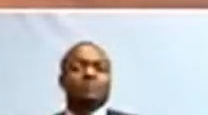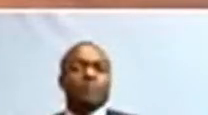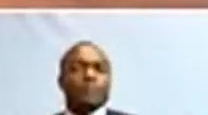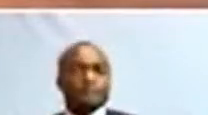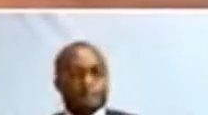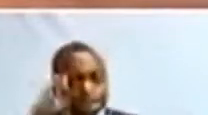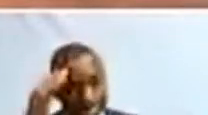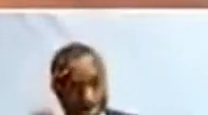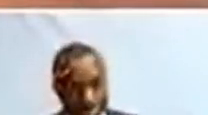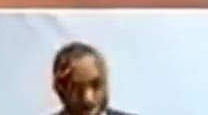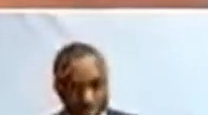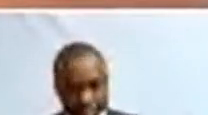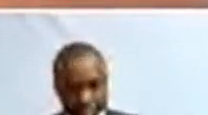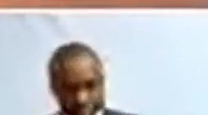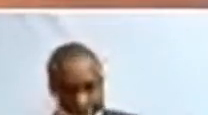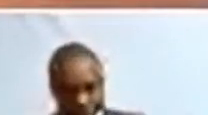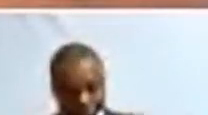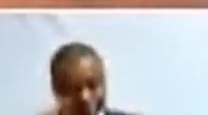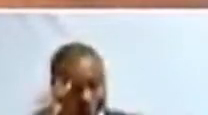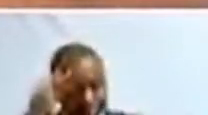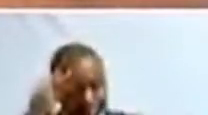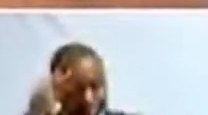why these gaps?